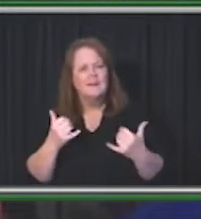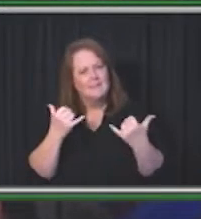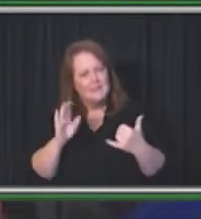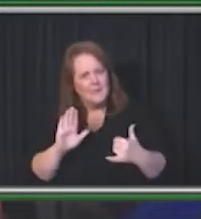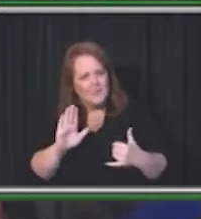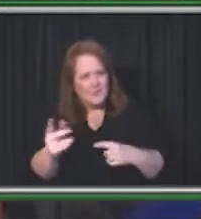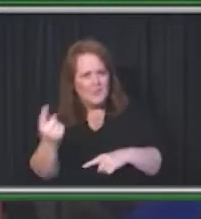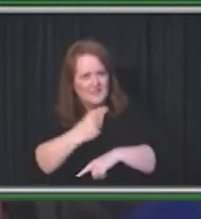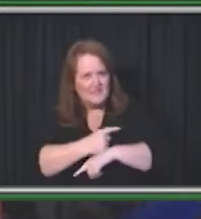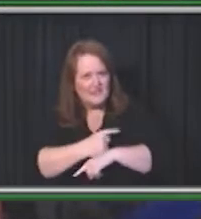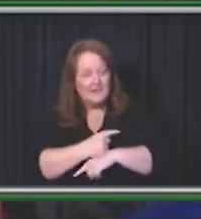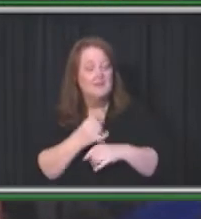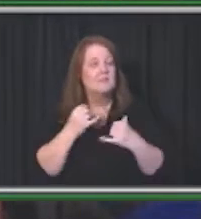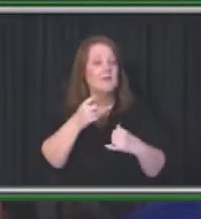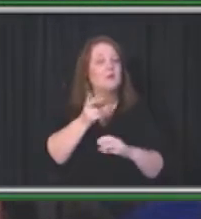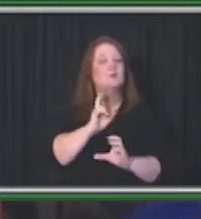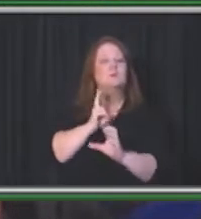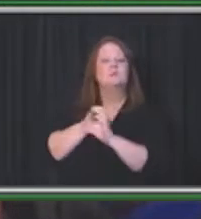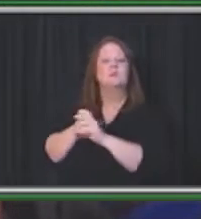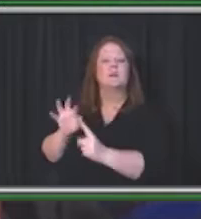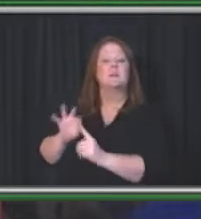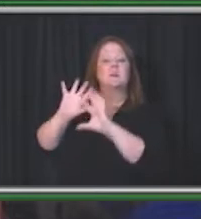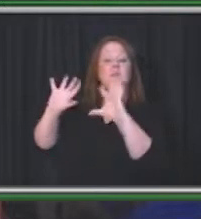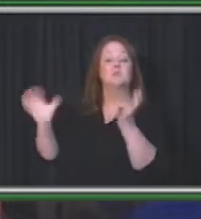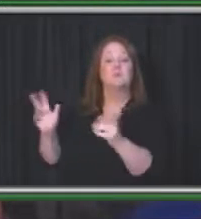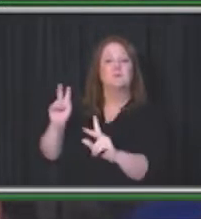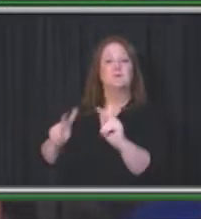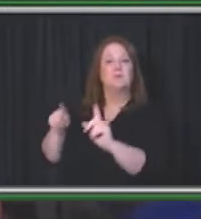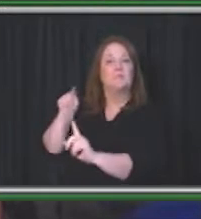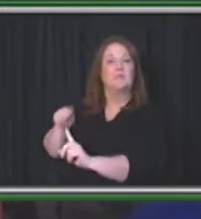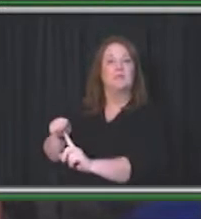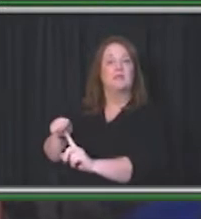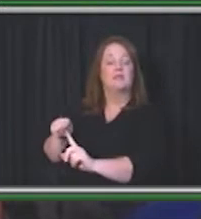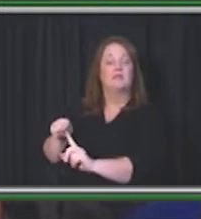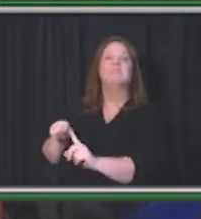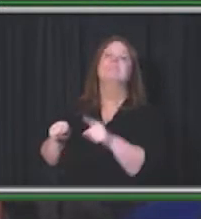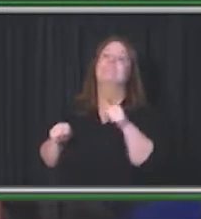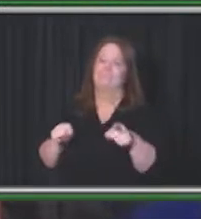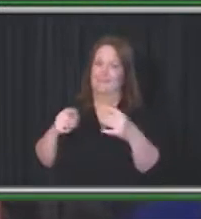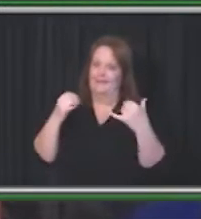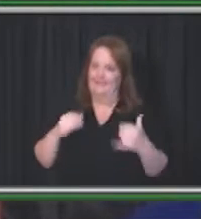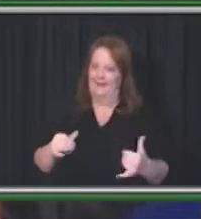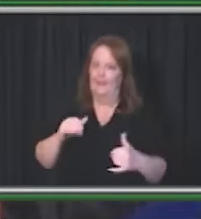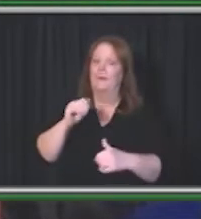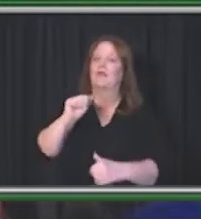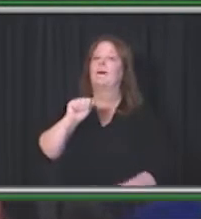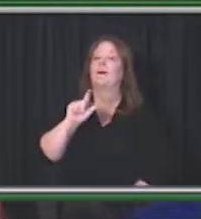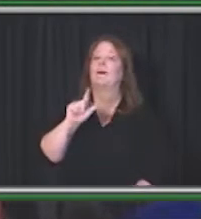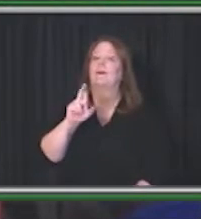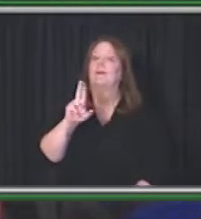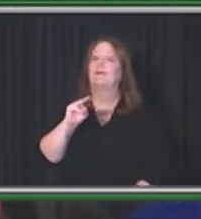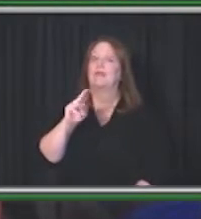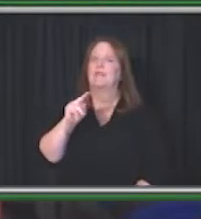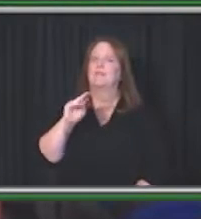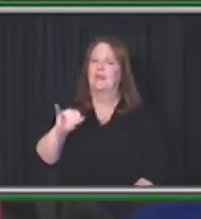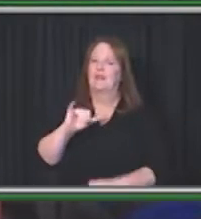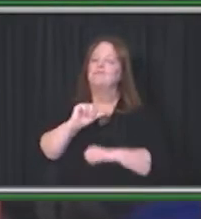Today you join a very special group of people. You are all now alumni of Sacramento State University.